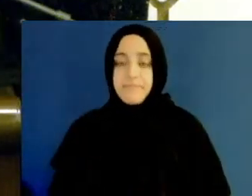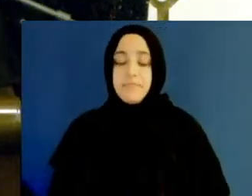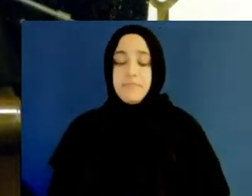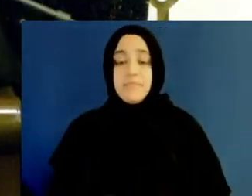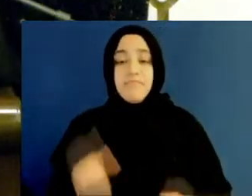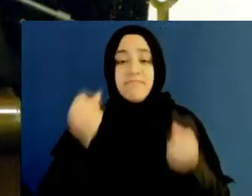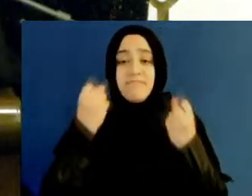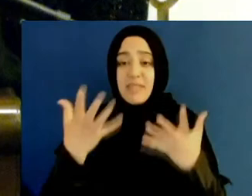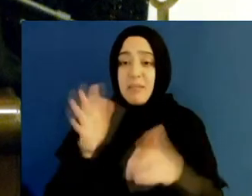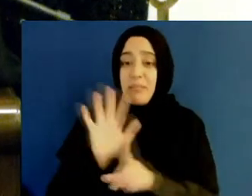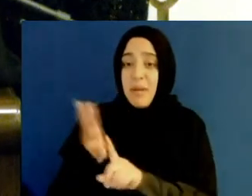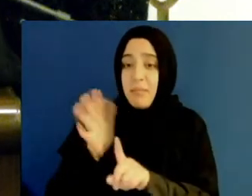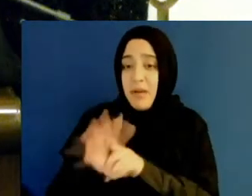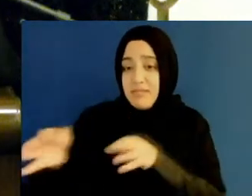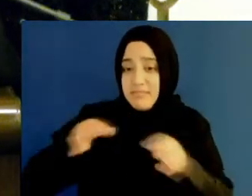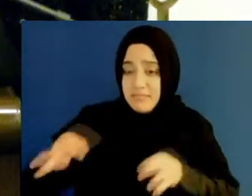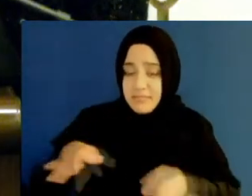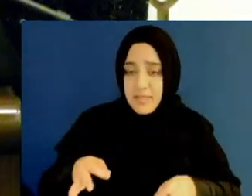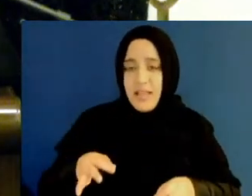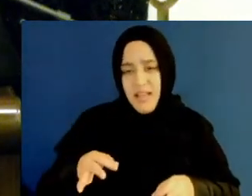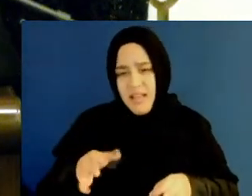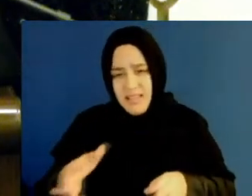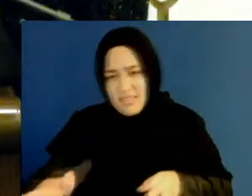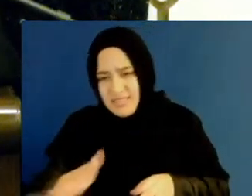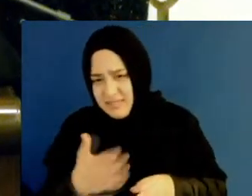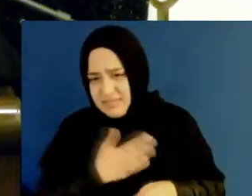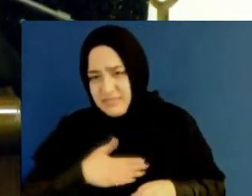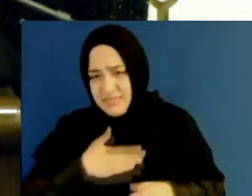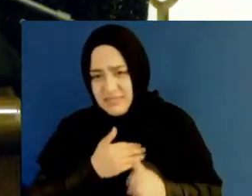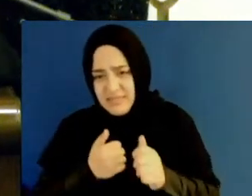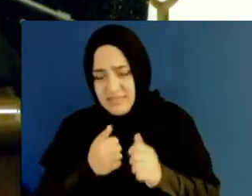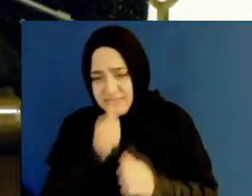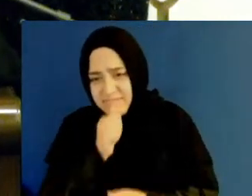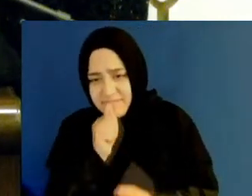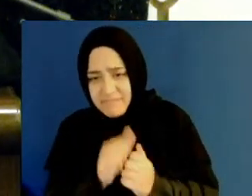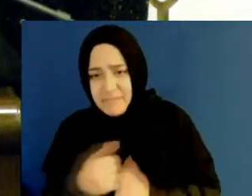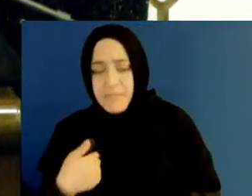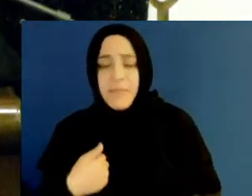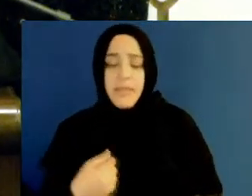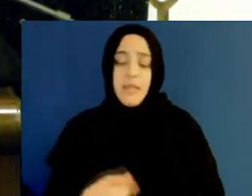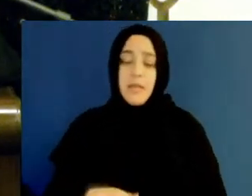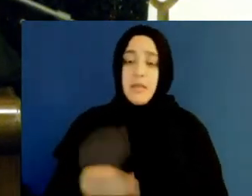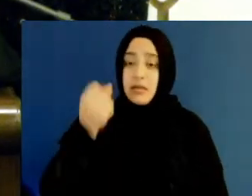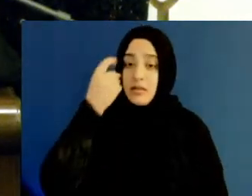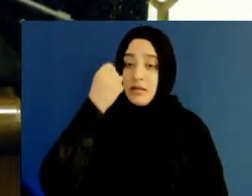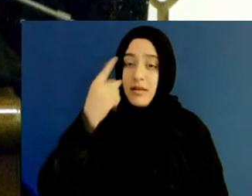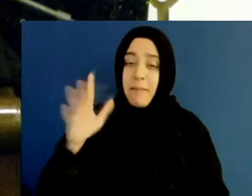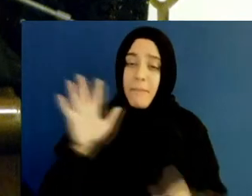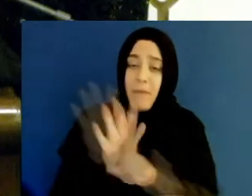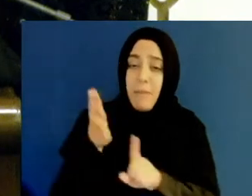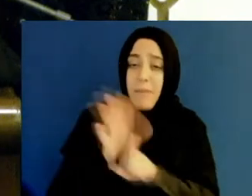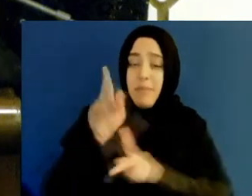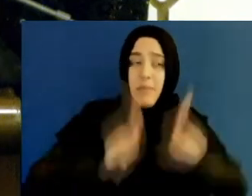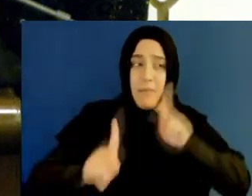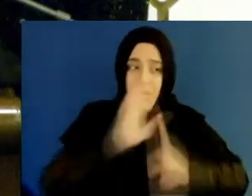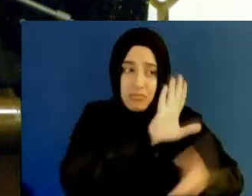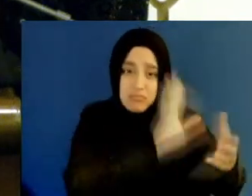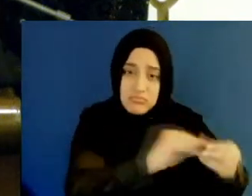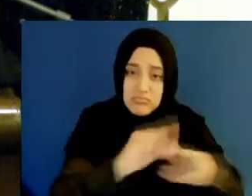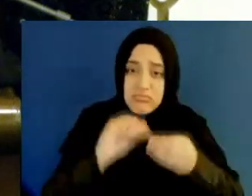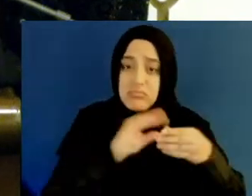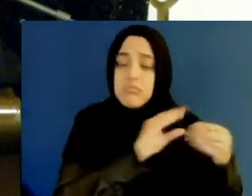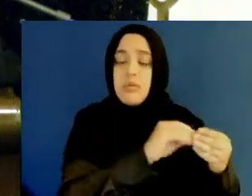Tabihu, be with me on this. Popular narrative throughout a number of